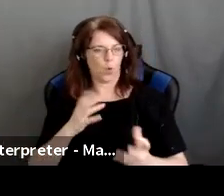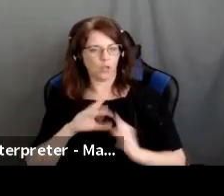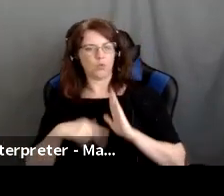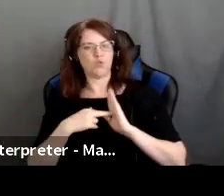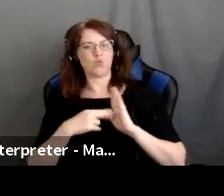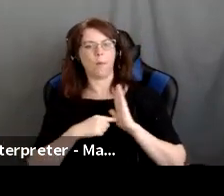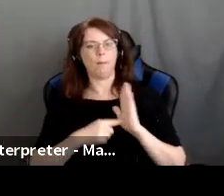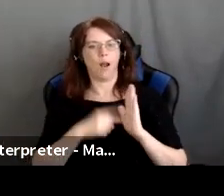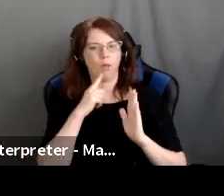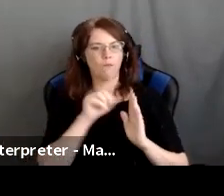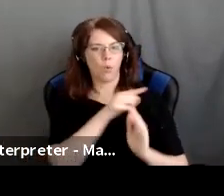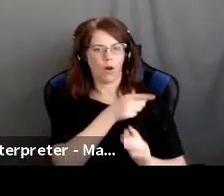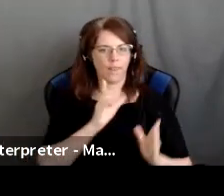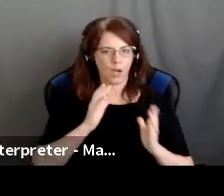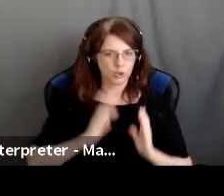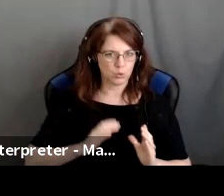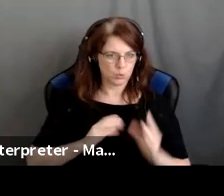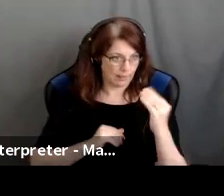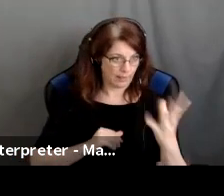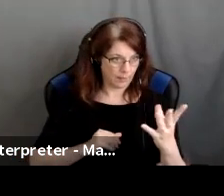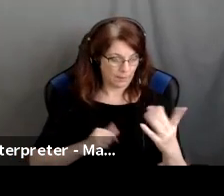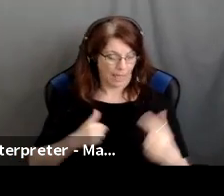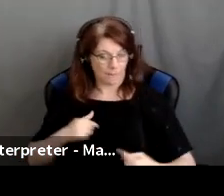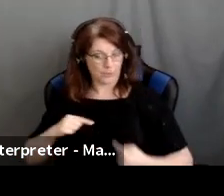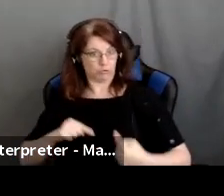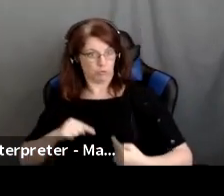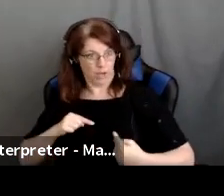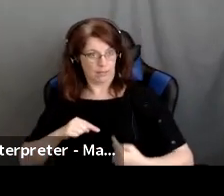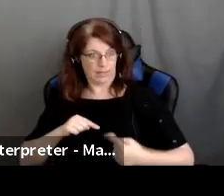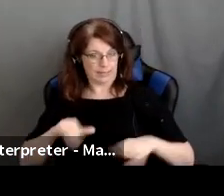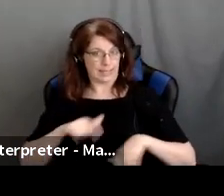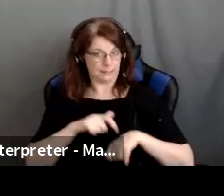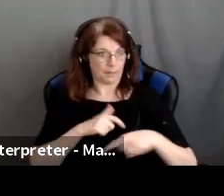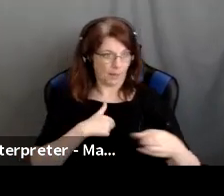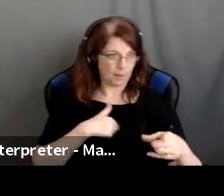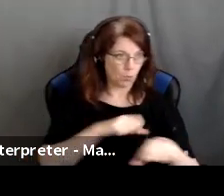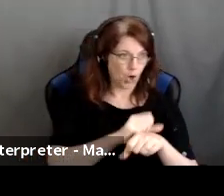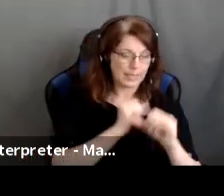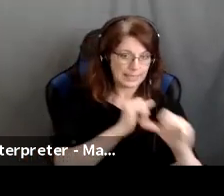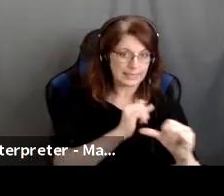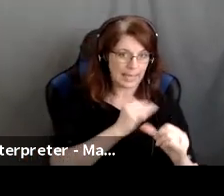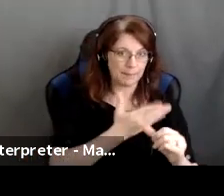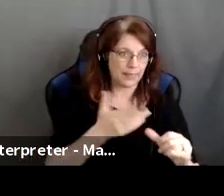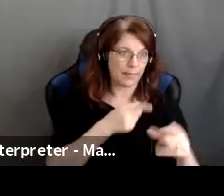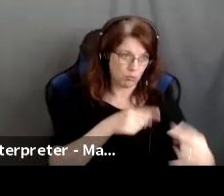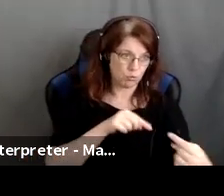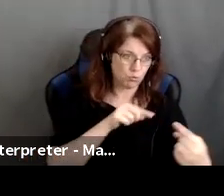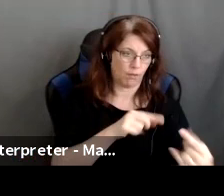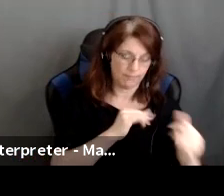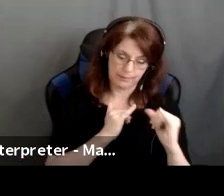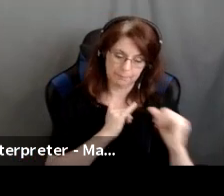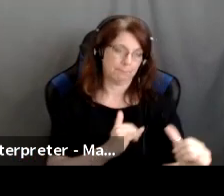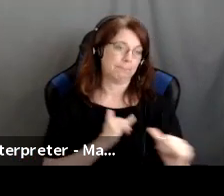these consumers and tell them that if we're struggling, we're also working on these issues at the same time that they are.